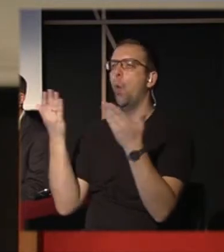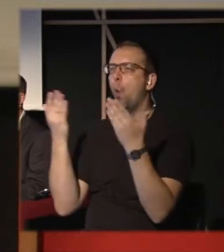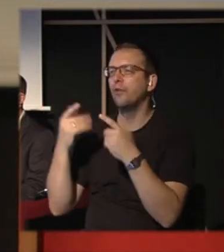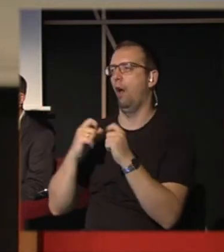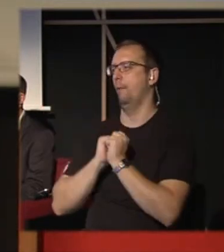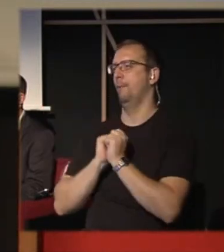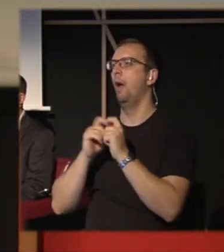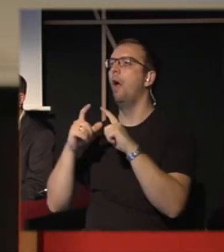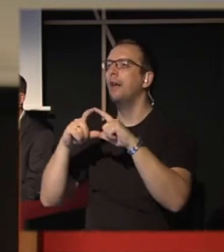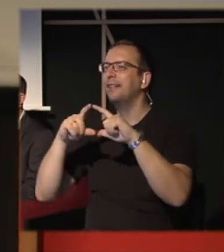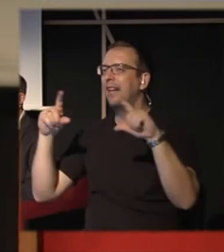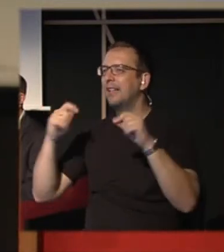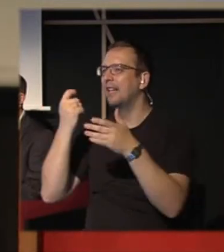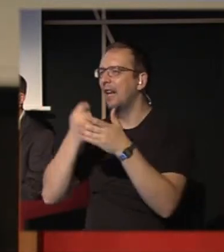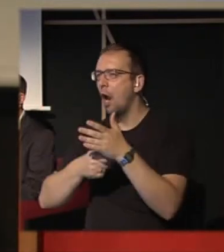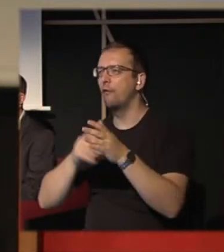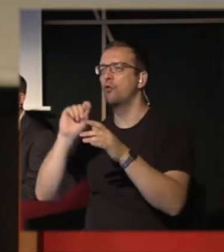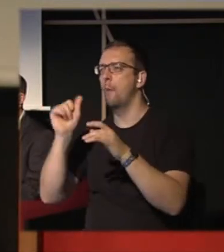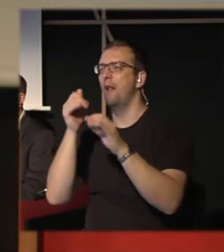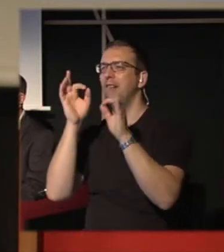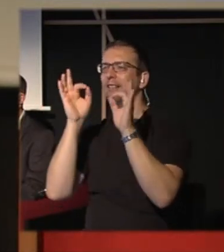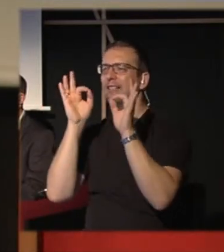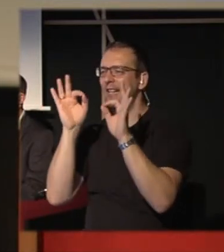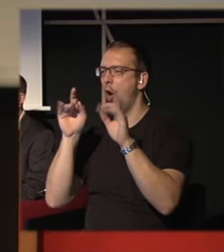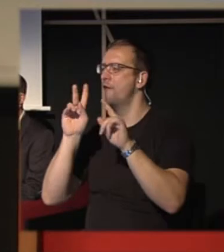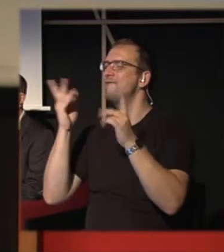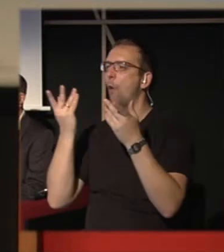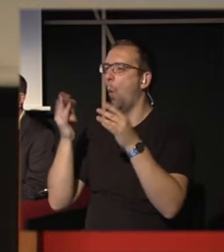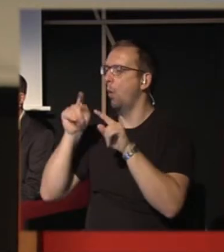Various European DAO experiences shared mainly on CAFE's